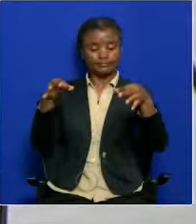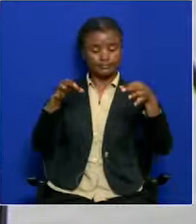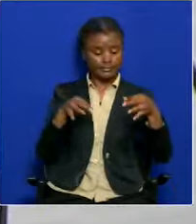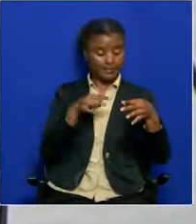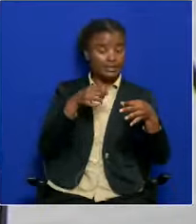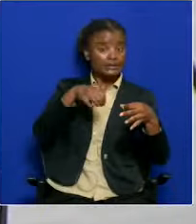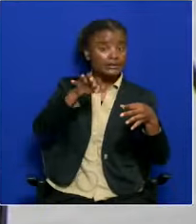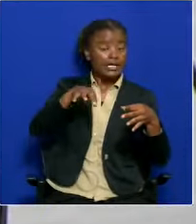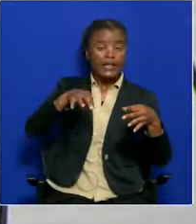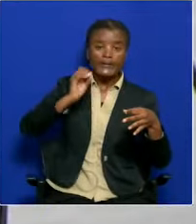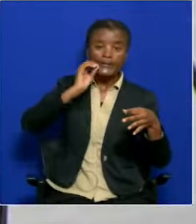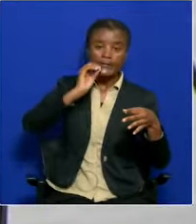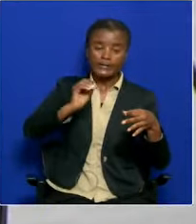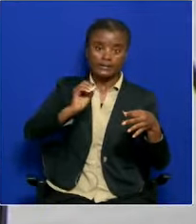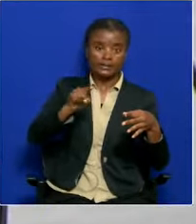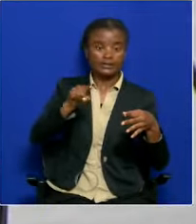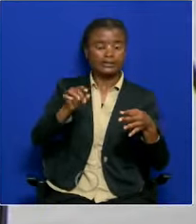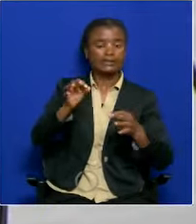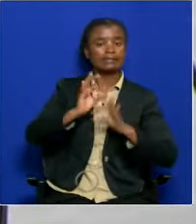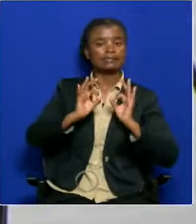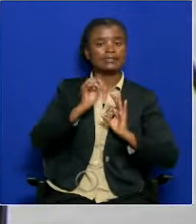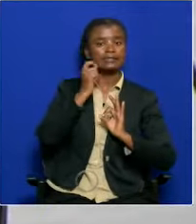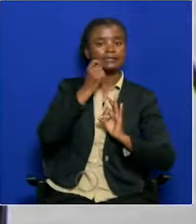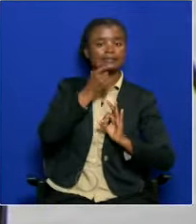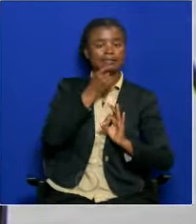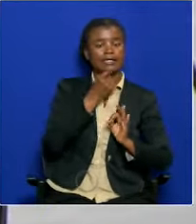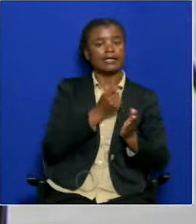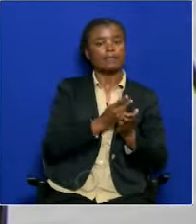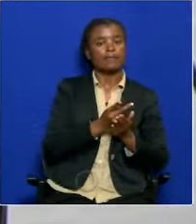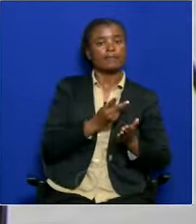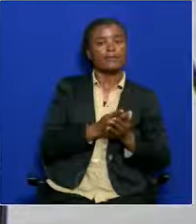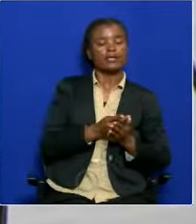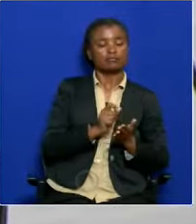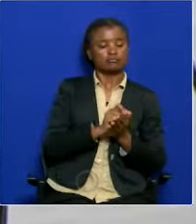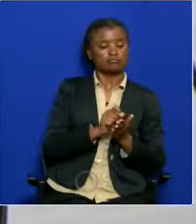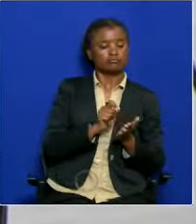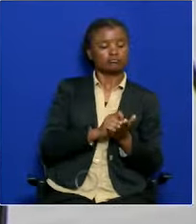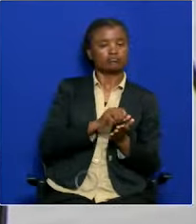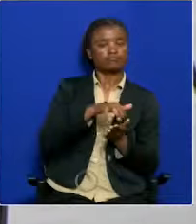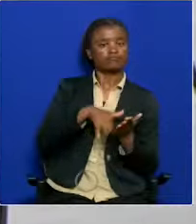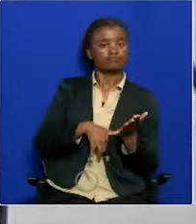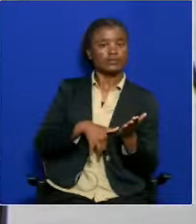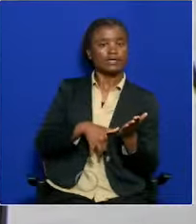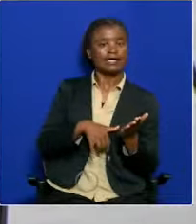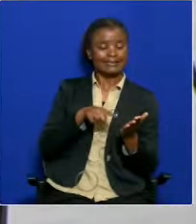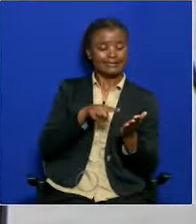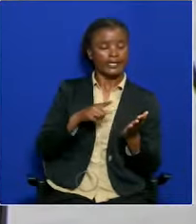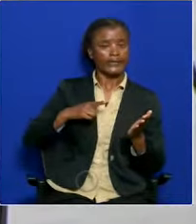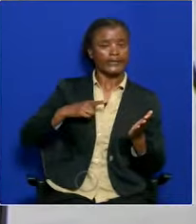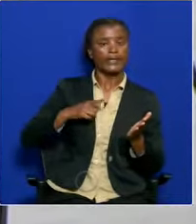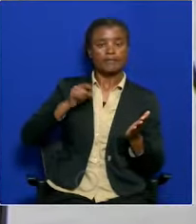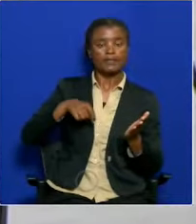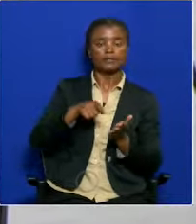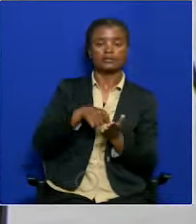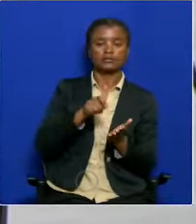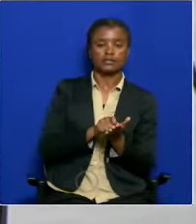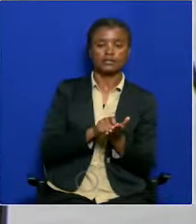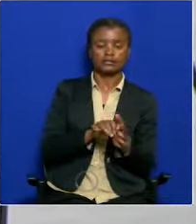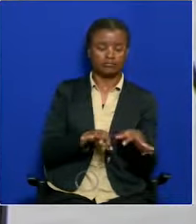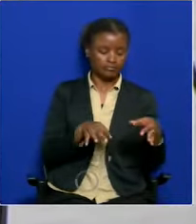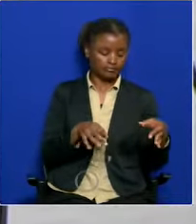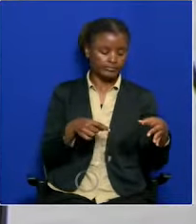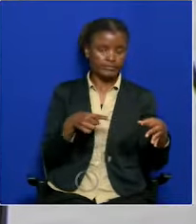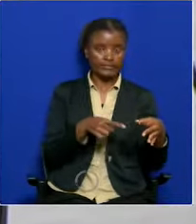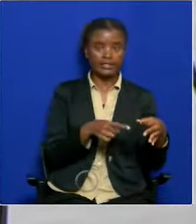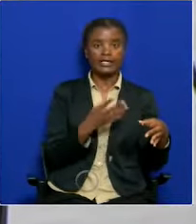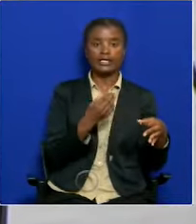a prepared statement for signature. That document already contained typed statement in an